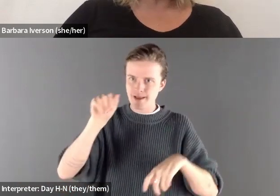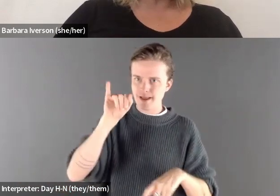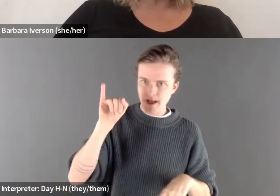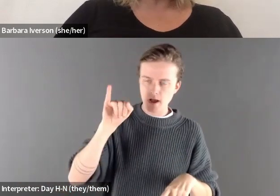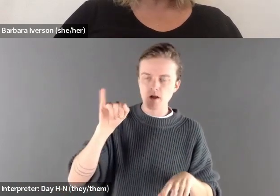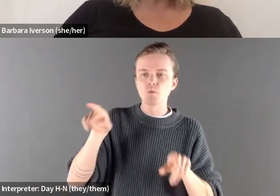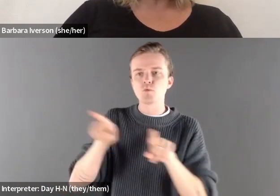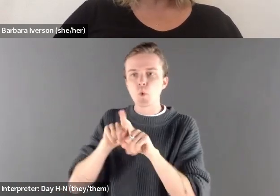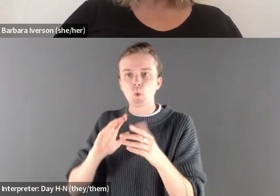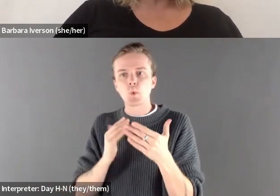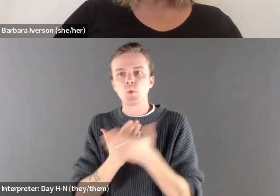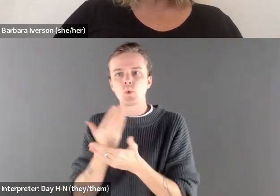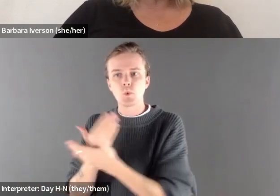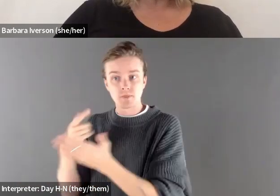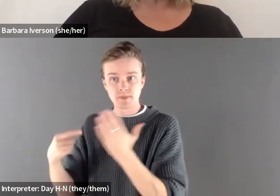Yeah.